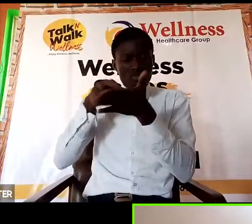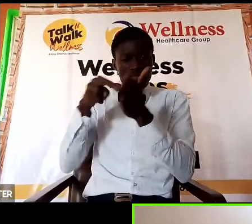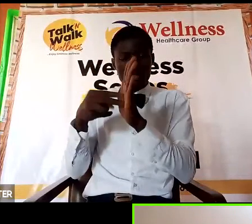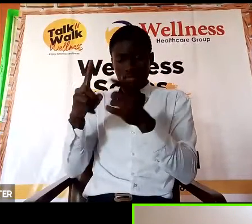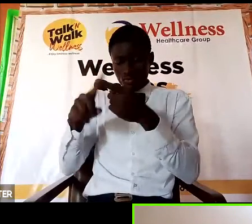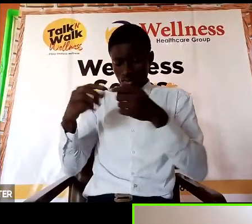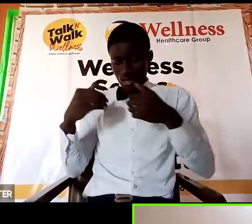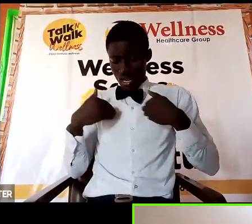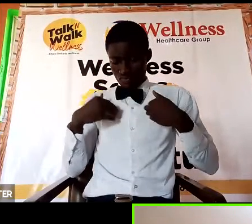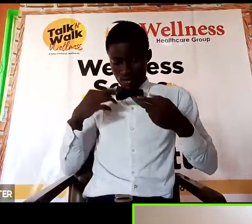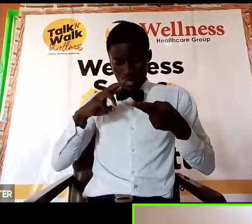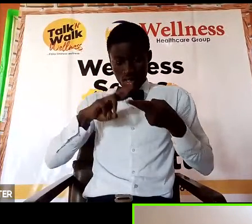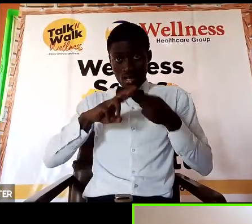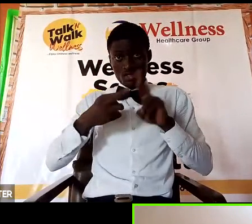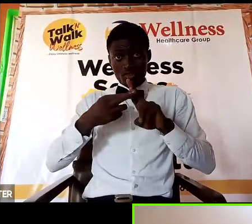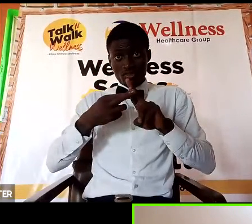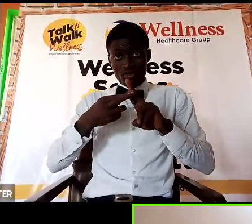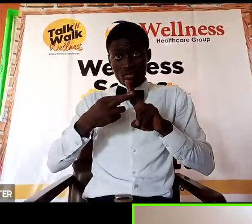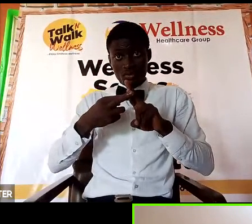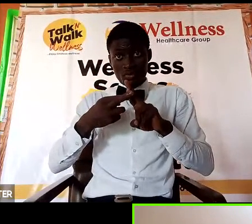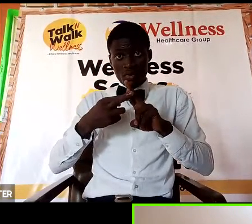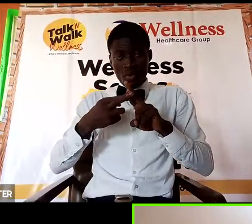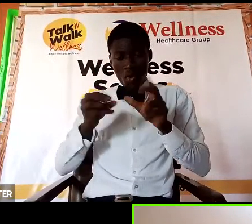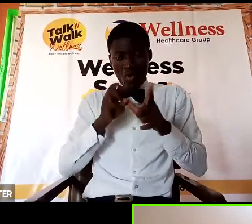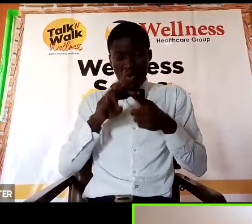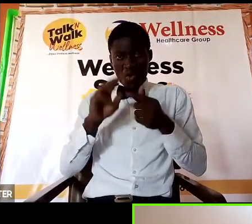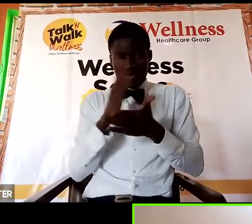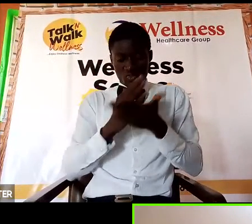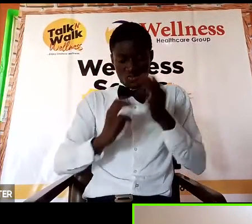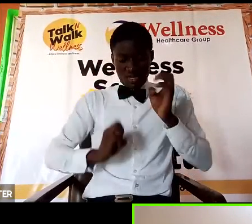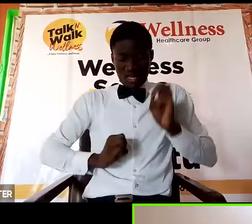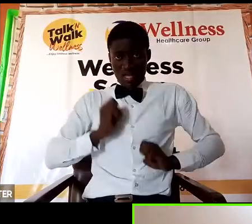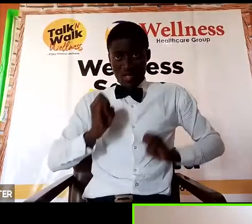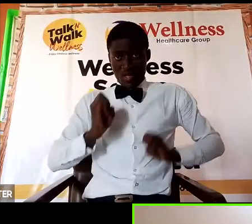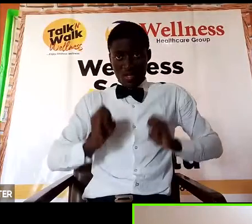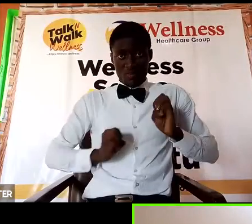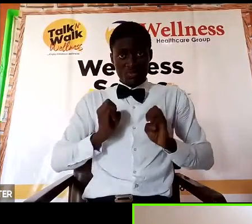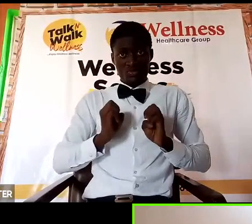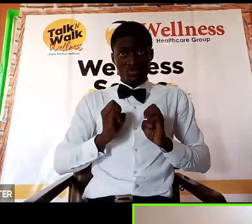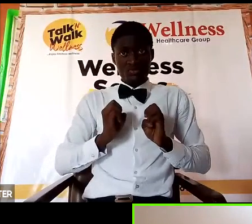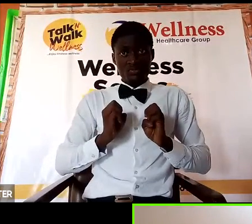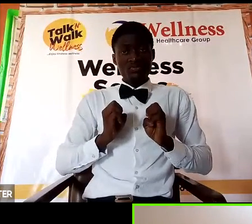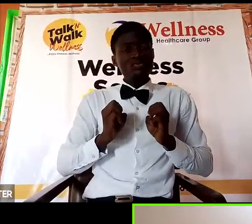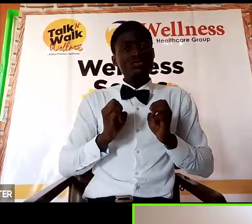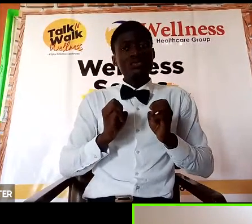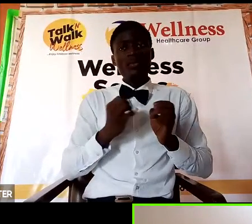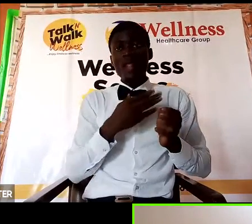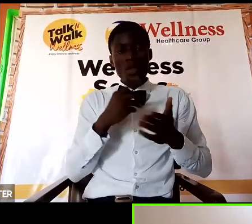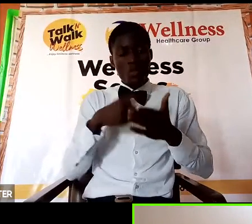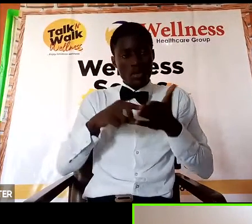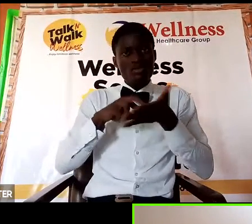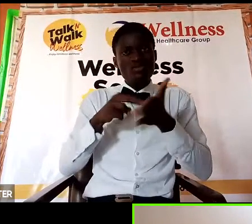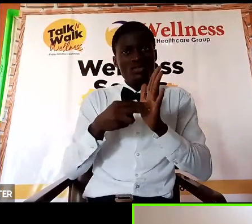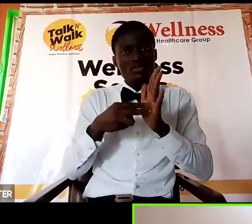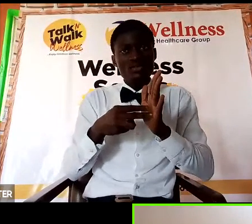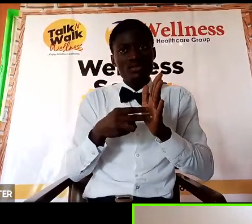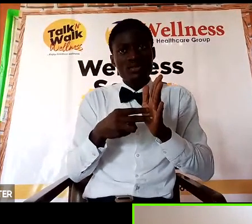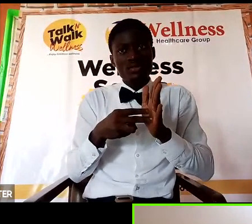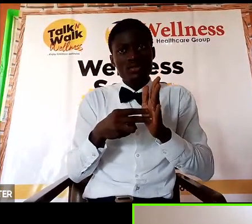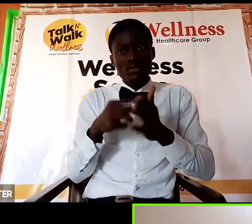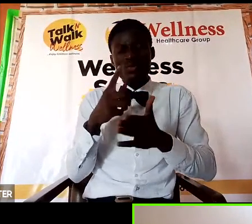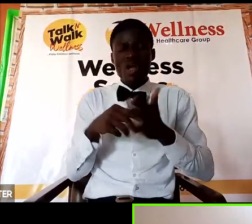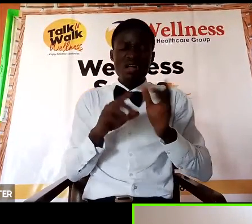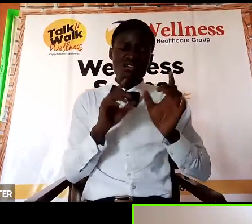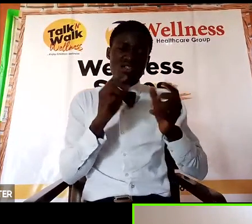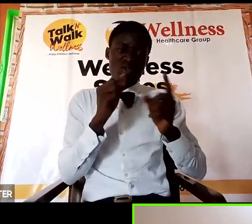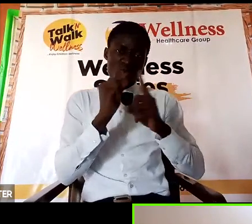mean, certain emotions, you need to be an adult before you can start understanding them, like what it means, what hatred means. Even though it's being